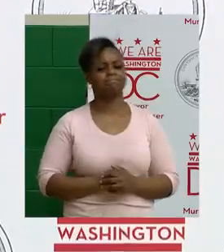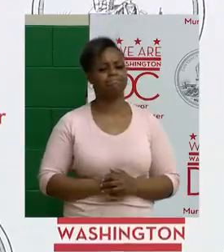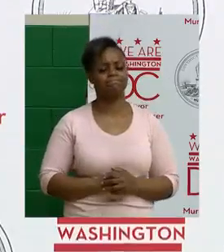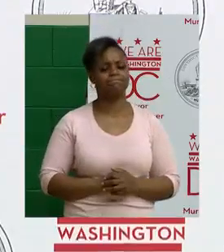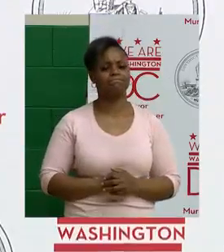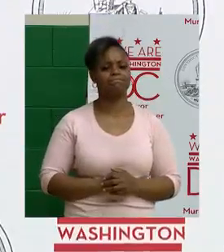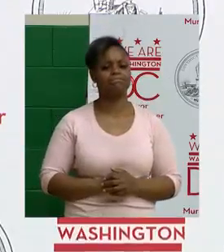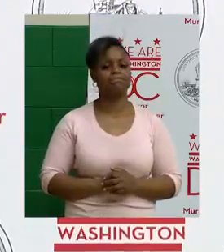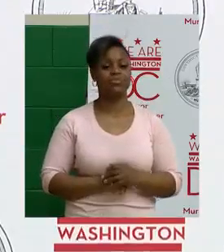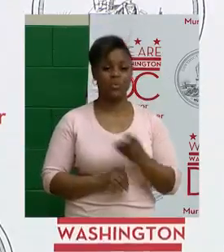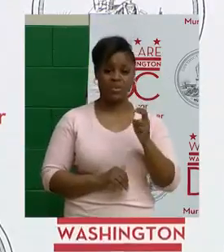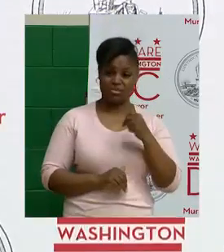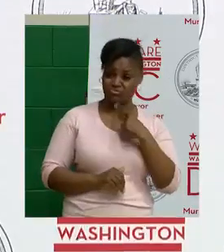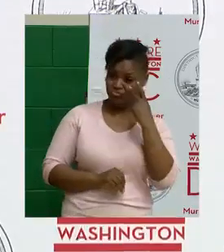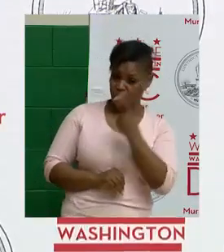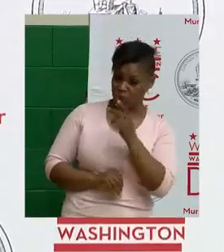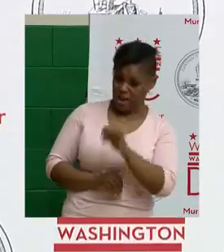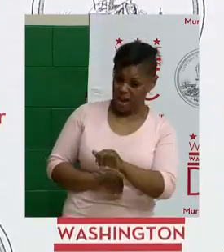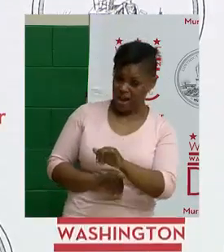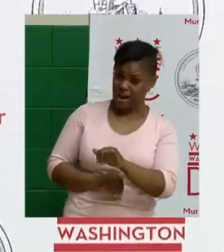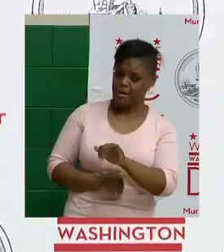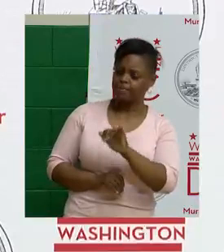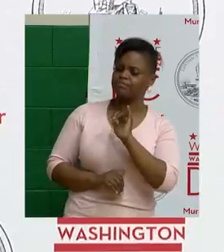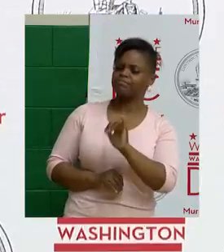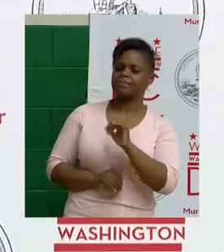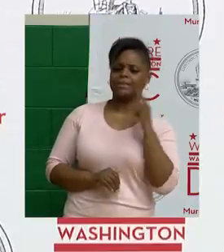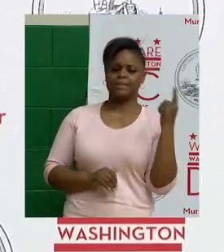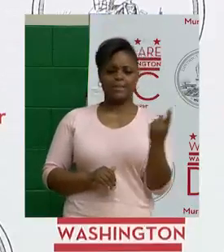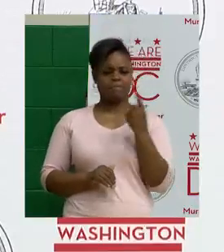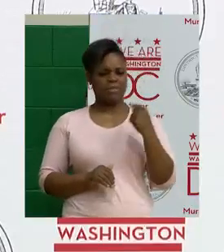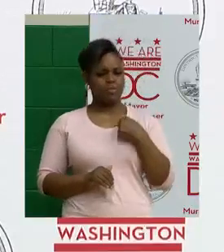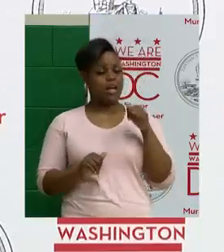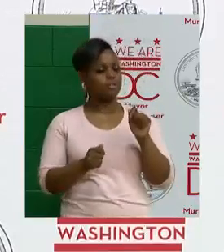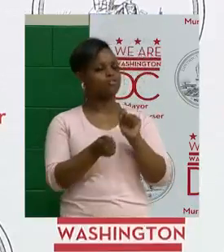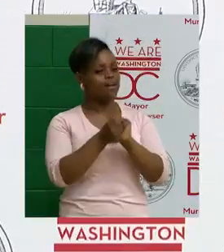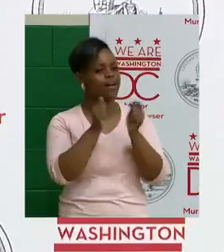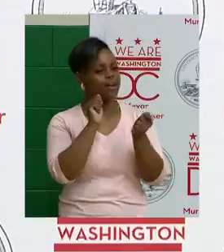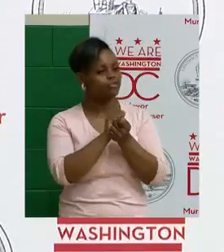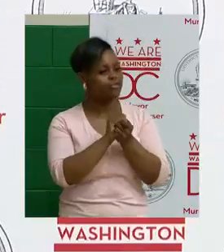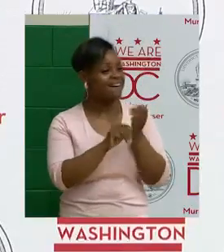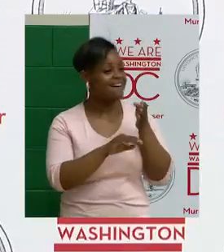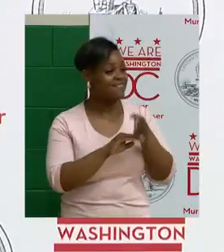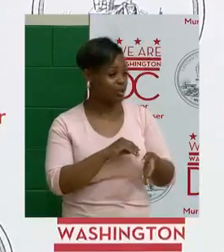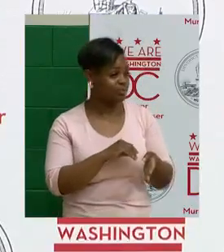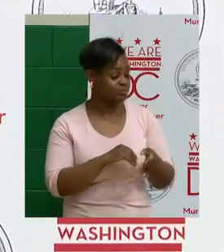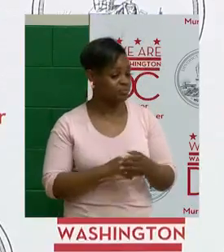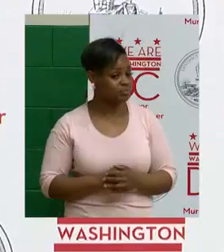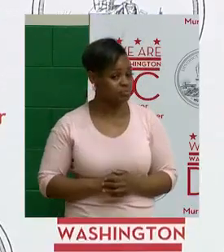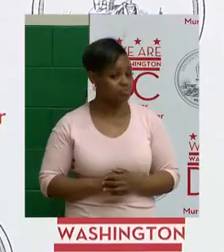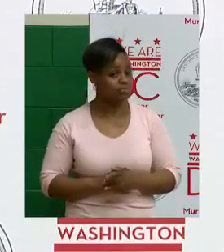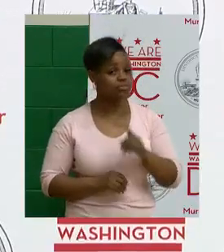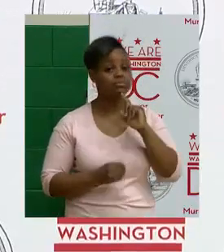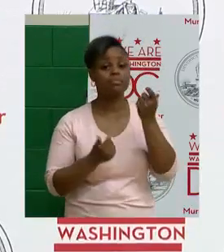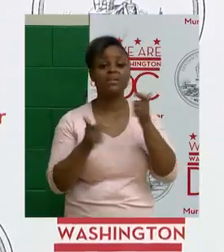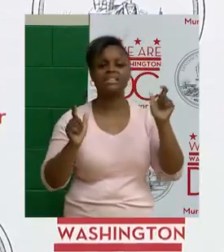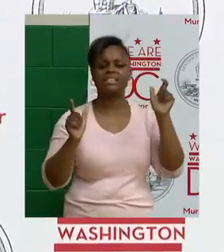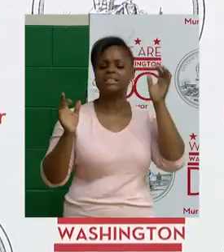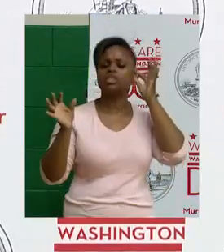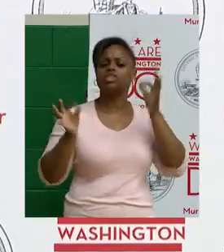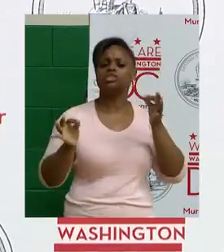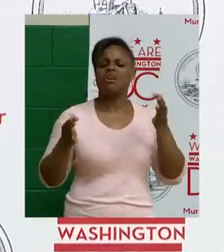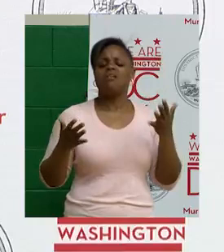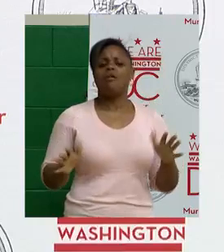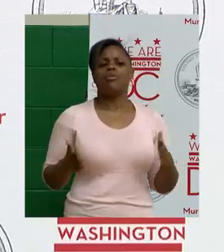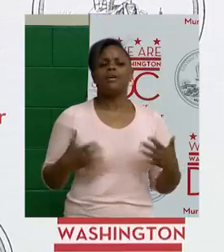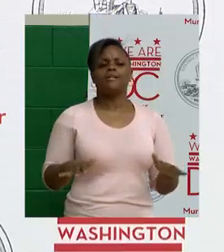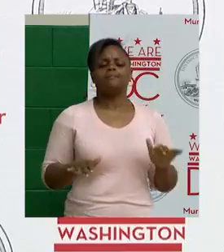point, there are some things that are movable in the budget, but a lot of big decisions have already been made. So we made